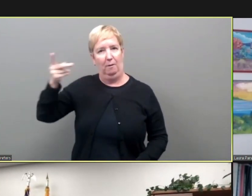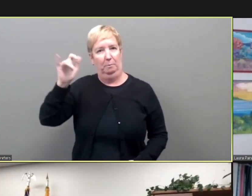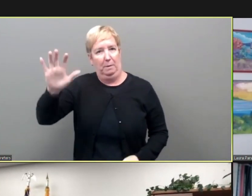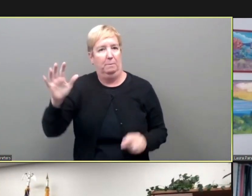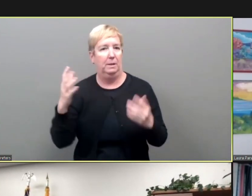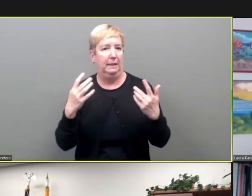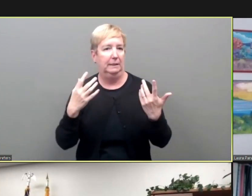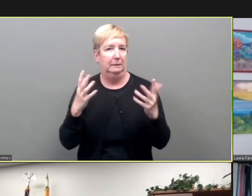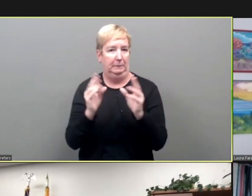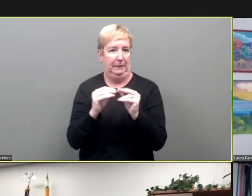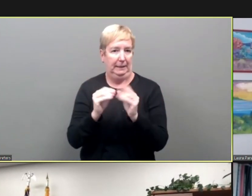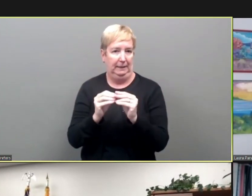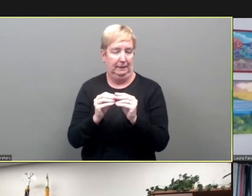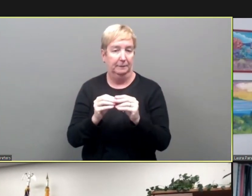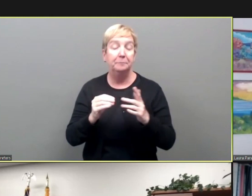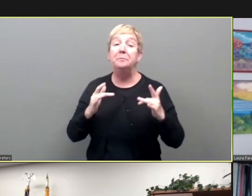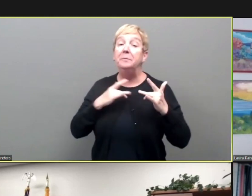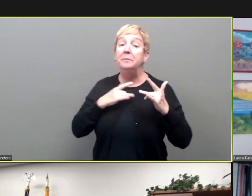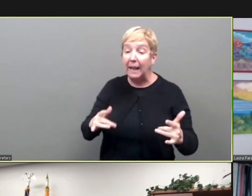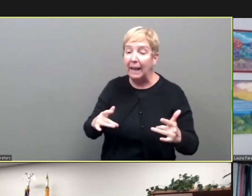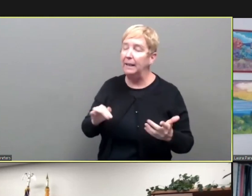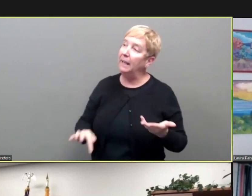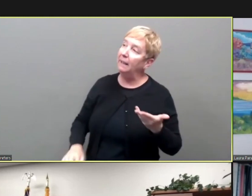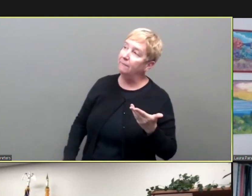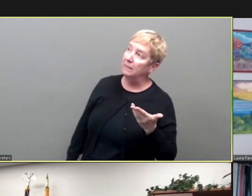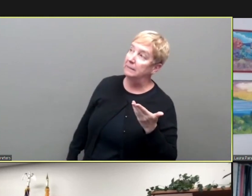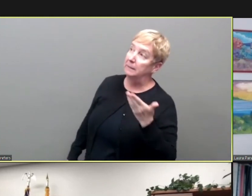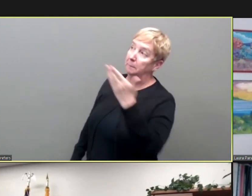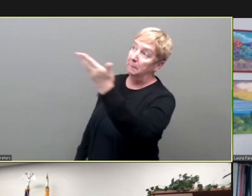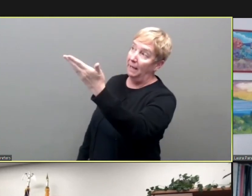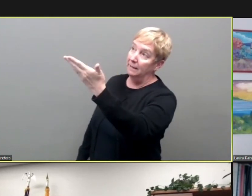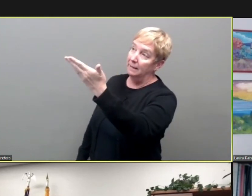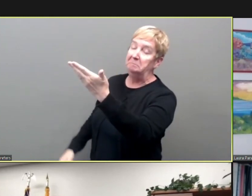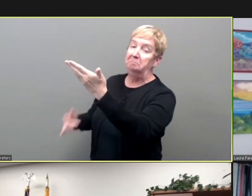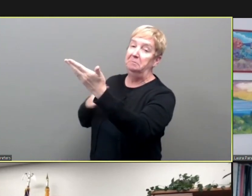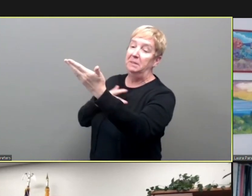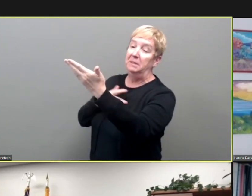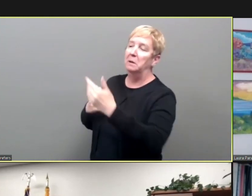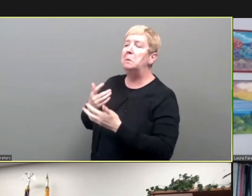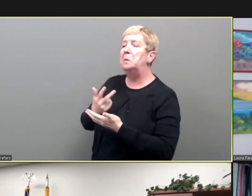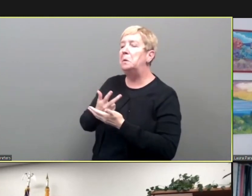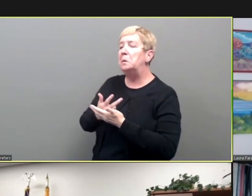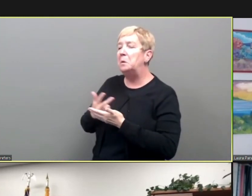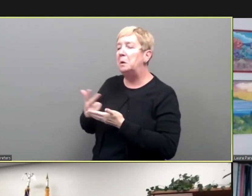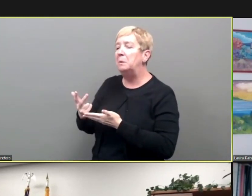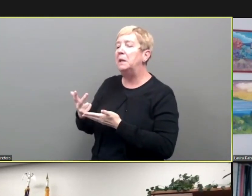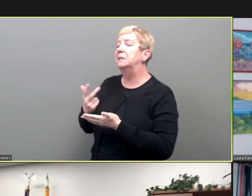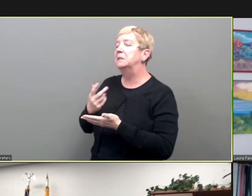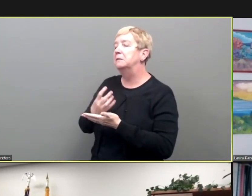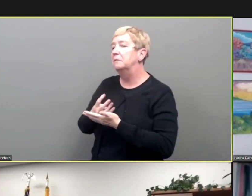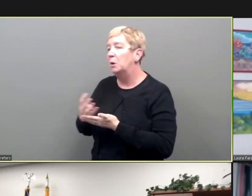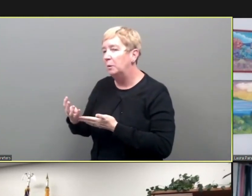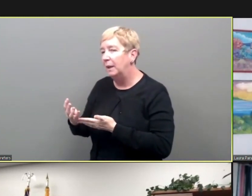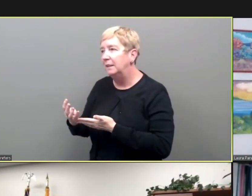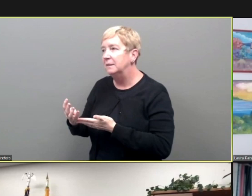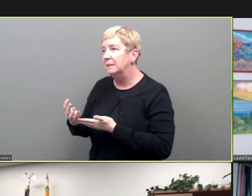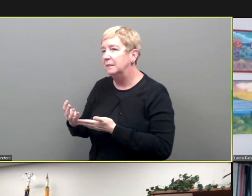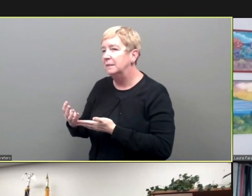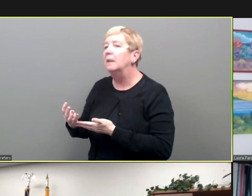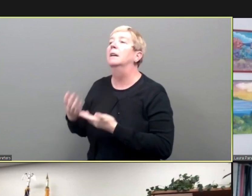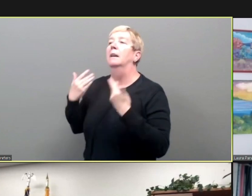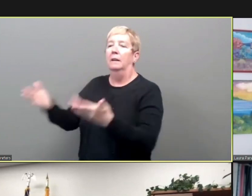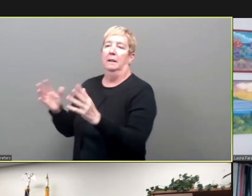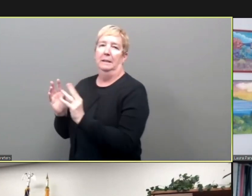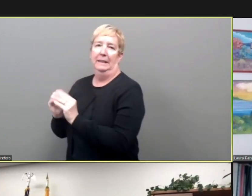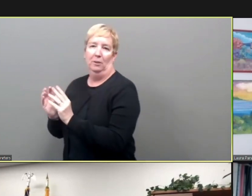the data was submitted and when that hearing occurs has been 3 to 4 weeks most of the time. And